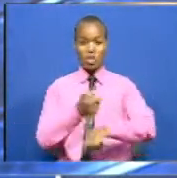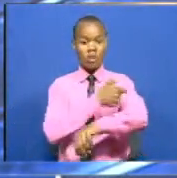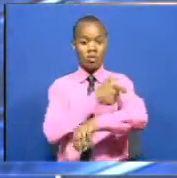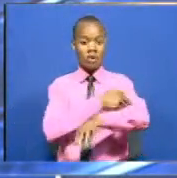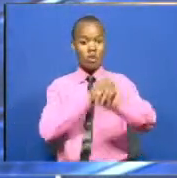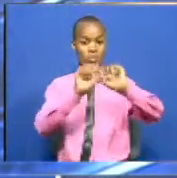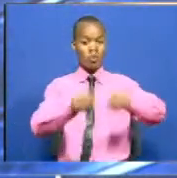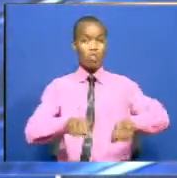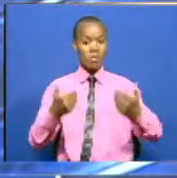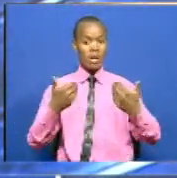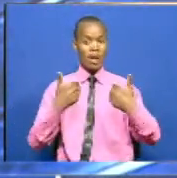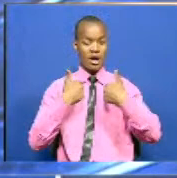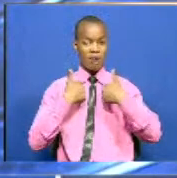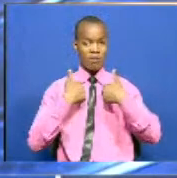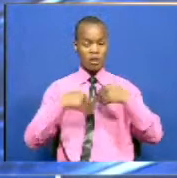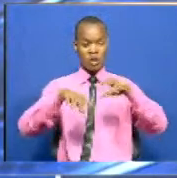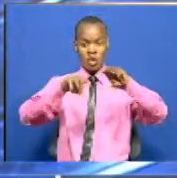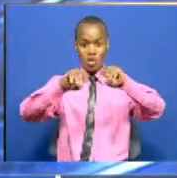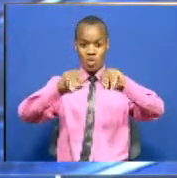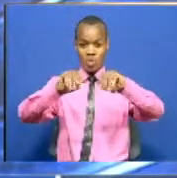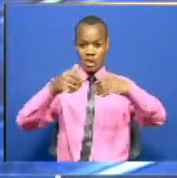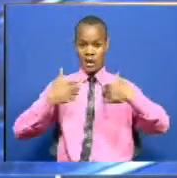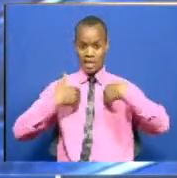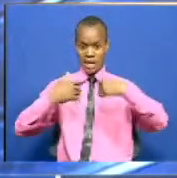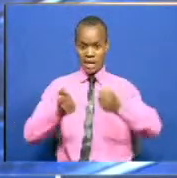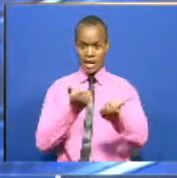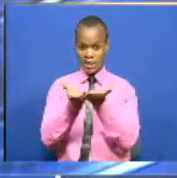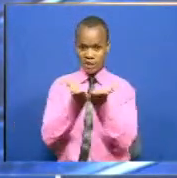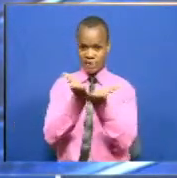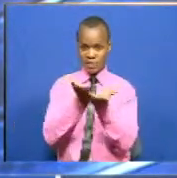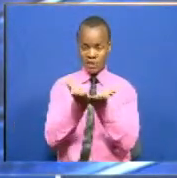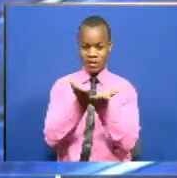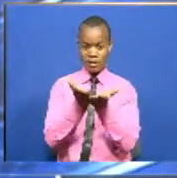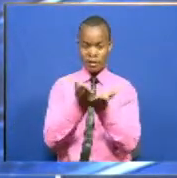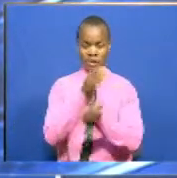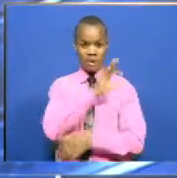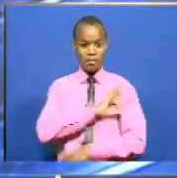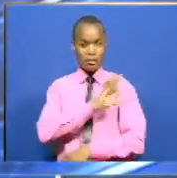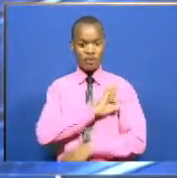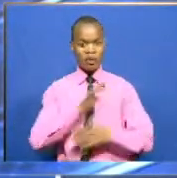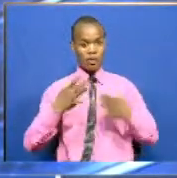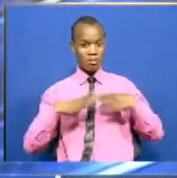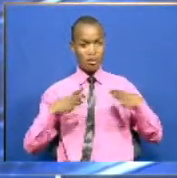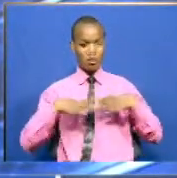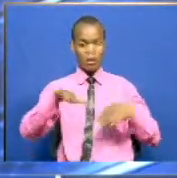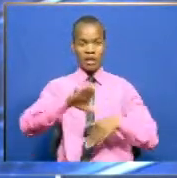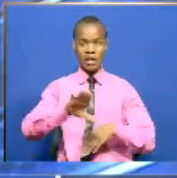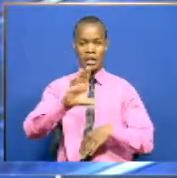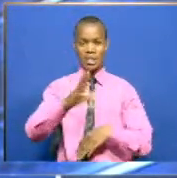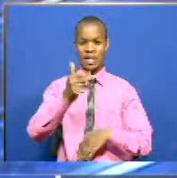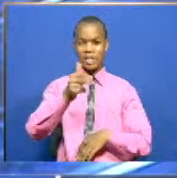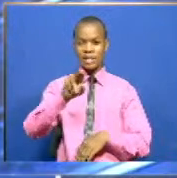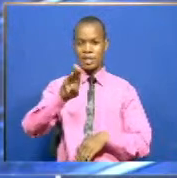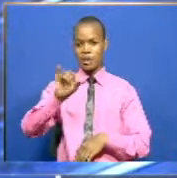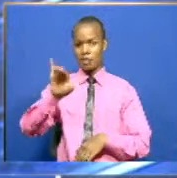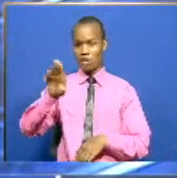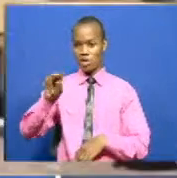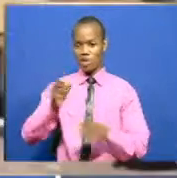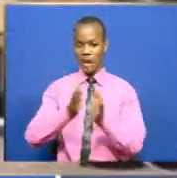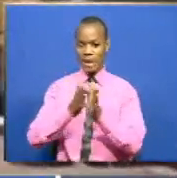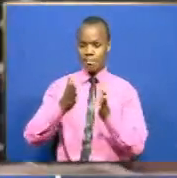to provide quality maternal health services for the benefit of residents of Chimoligot and its environs.